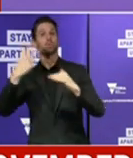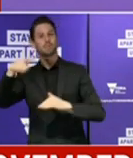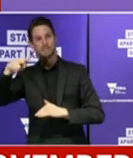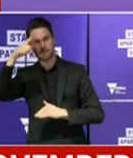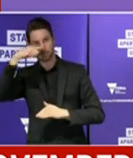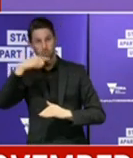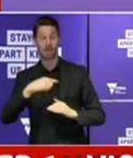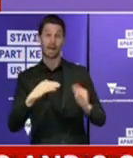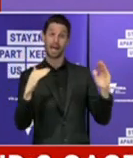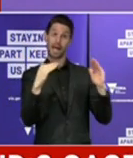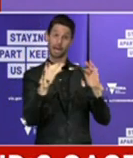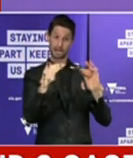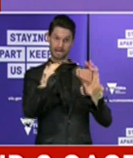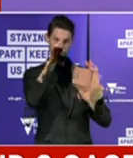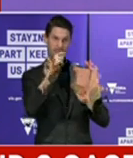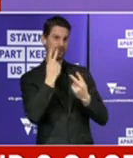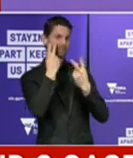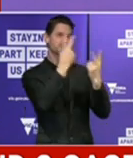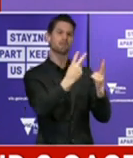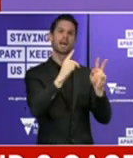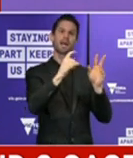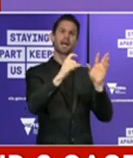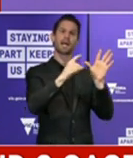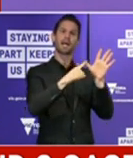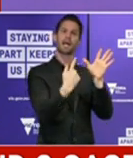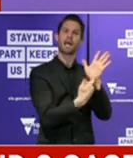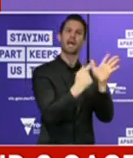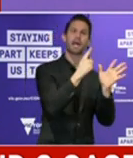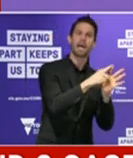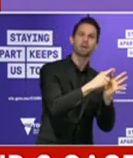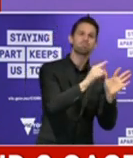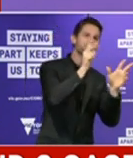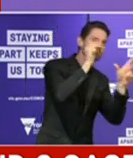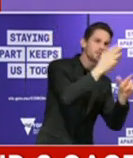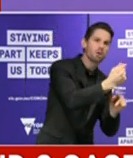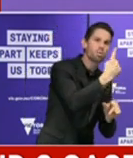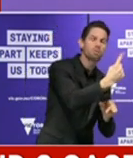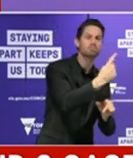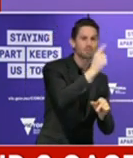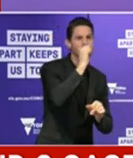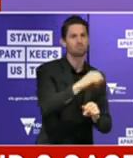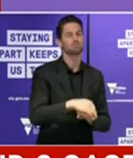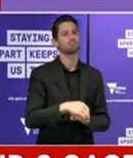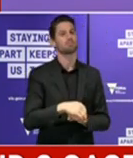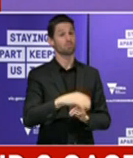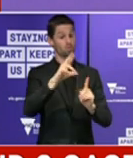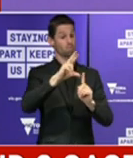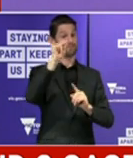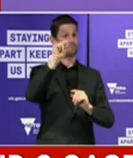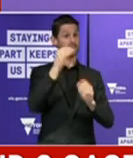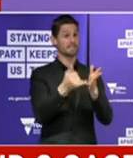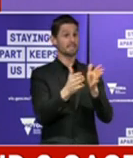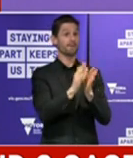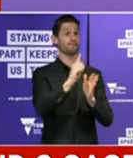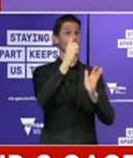can visit a care facility rather than one person at a time. From 11:59 p.m. Sunday the 1st